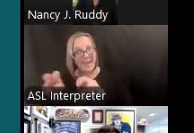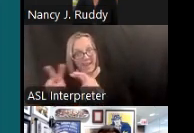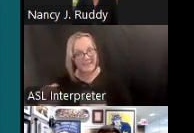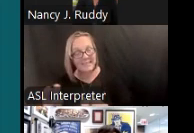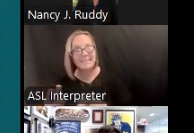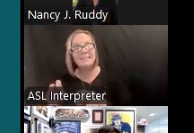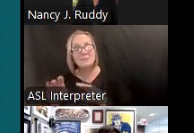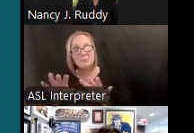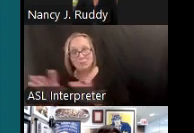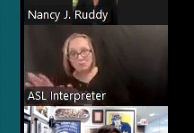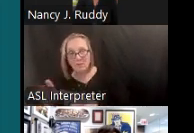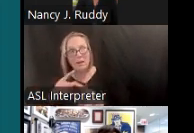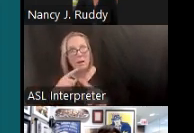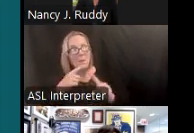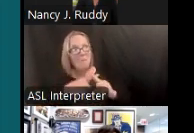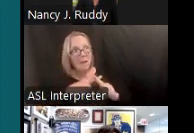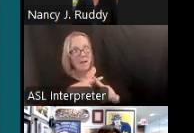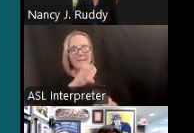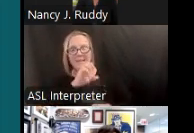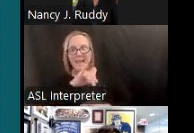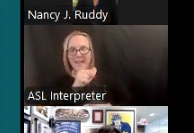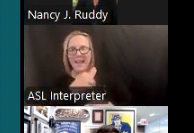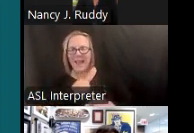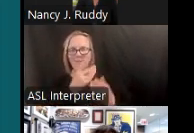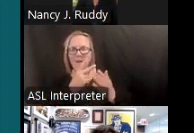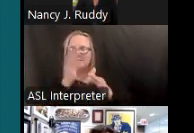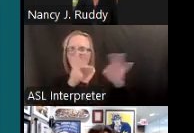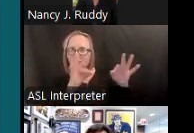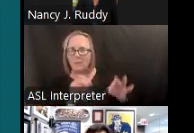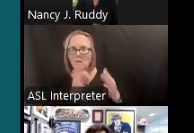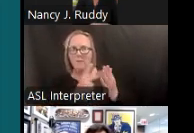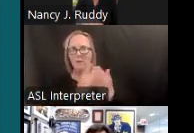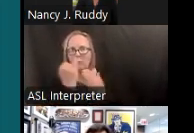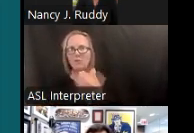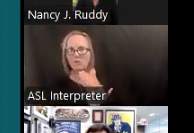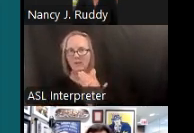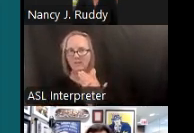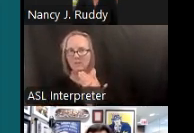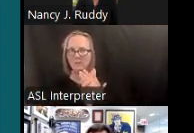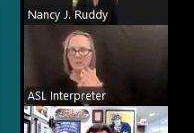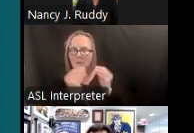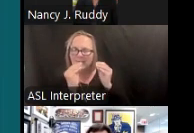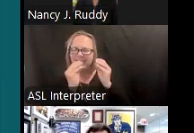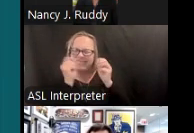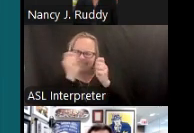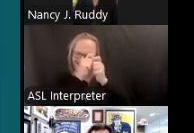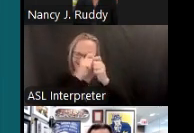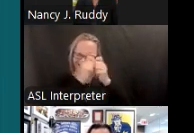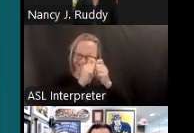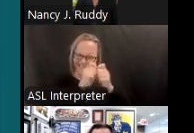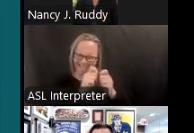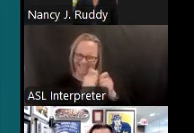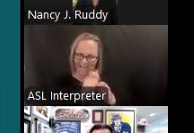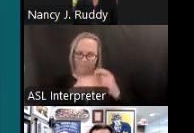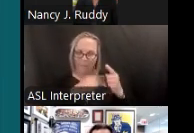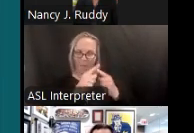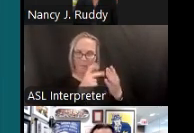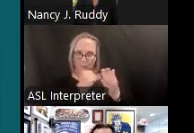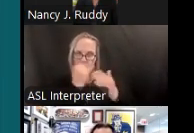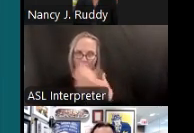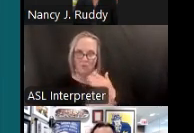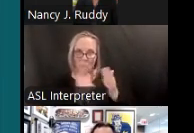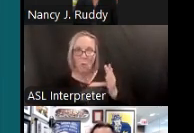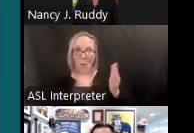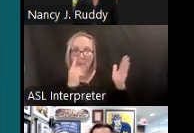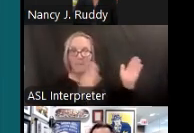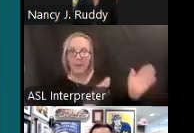will include a project description that will provide details about the proposed project, the proposed action, and the purpose and